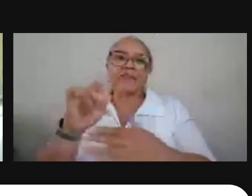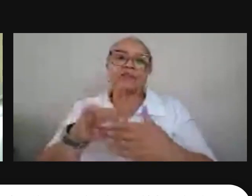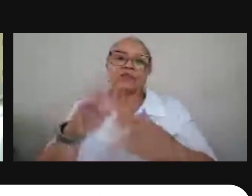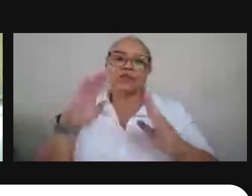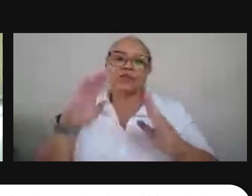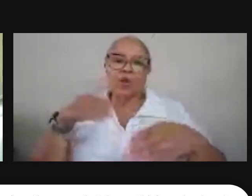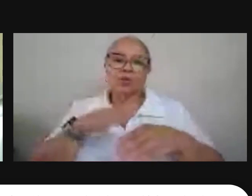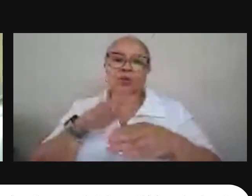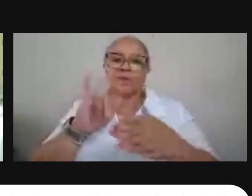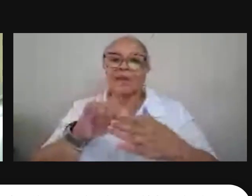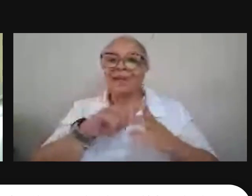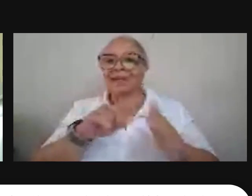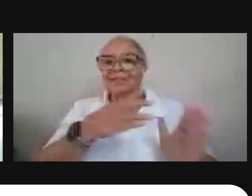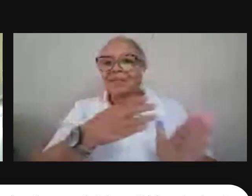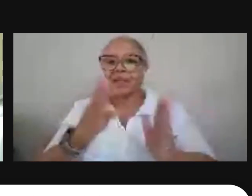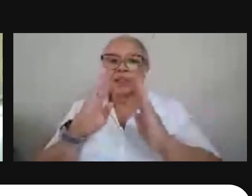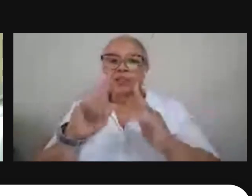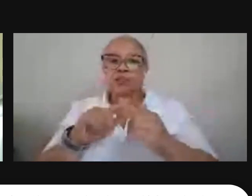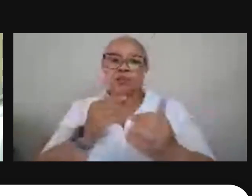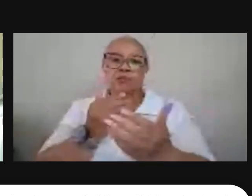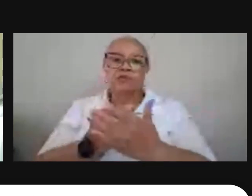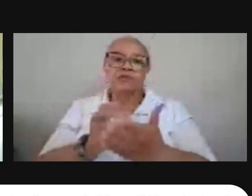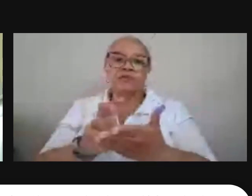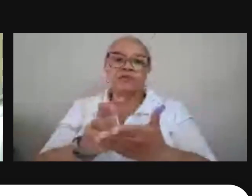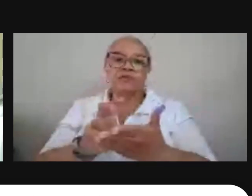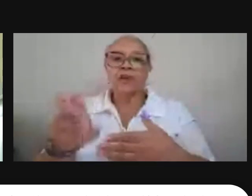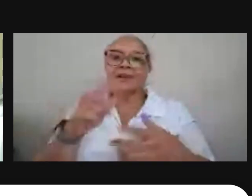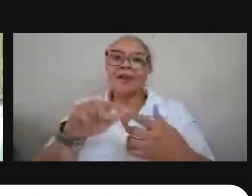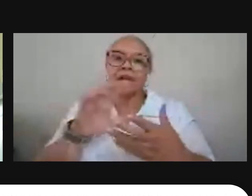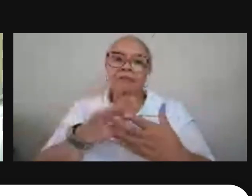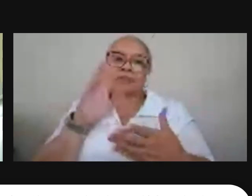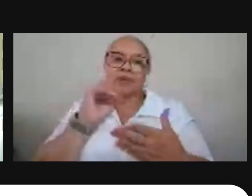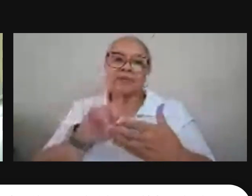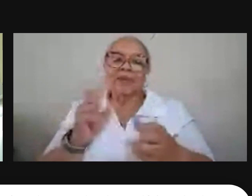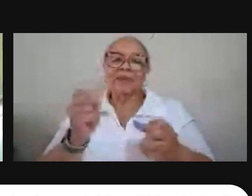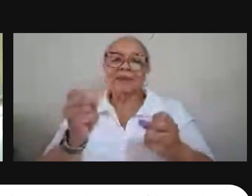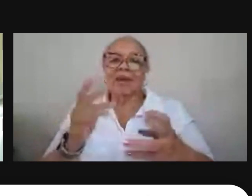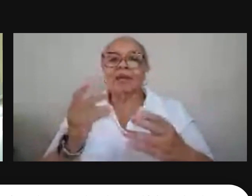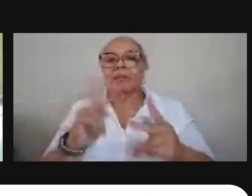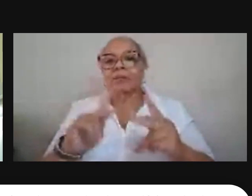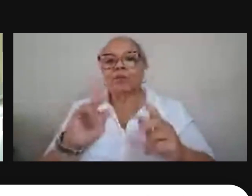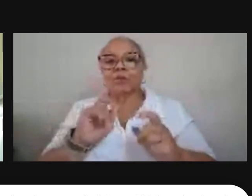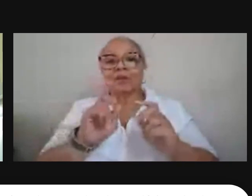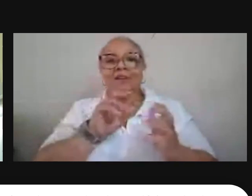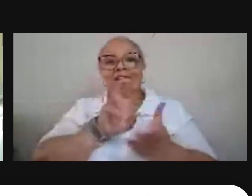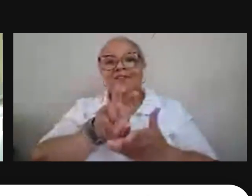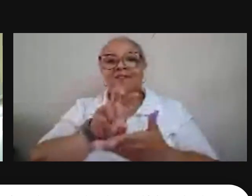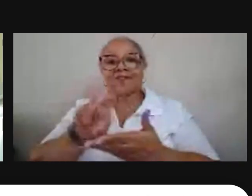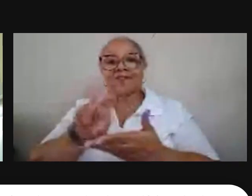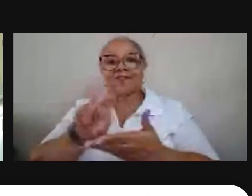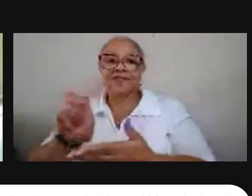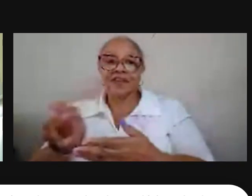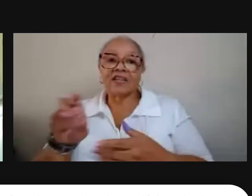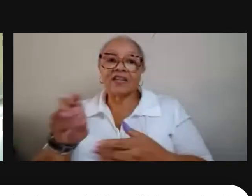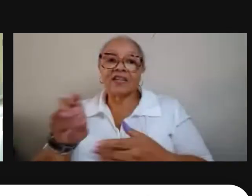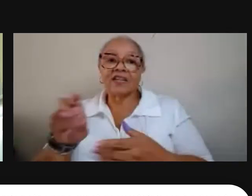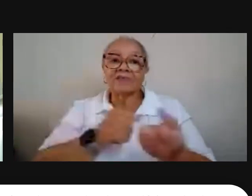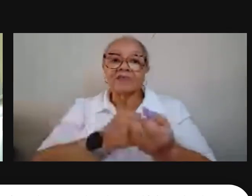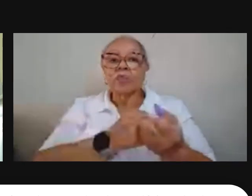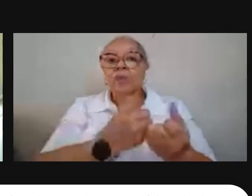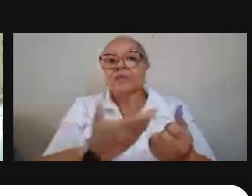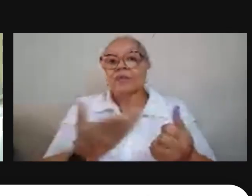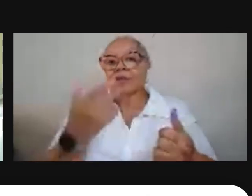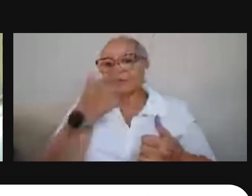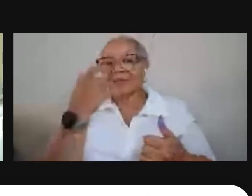getting the attention of funders, I've learned that a lot of philanthropists, fund things because